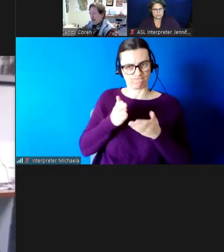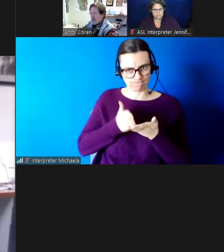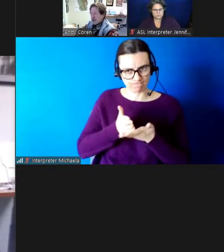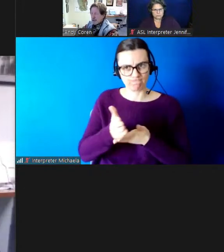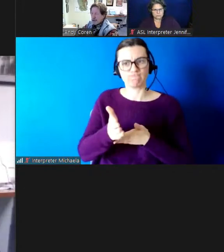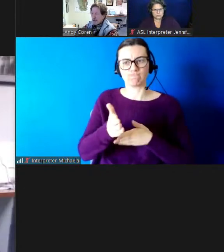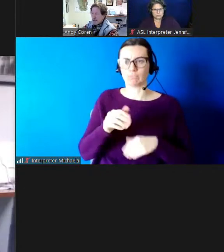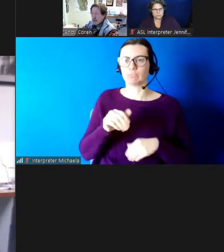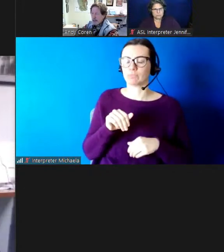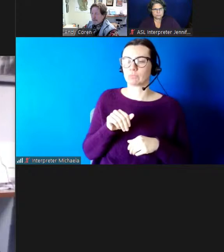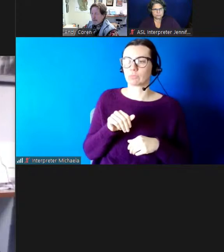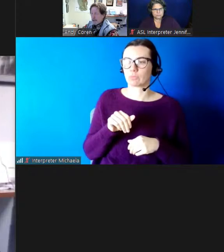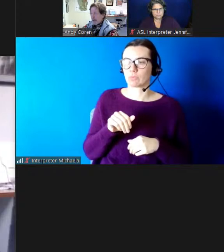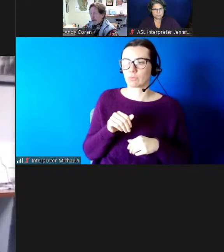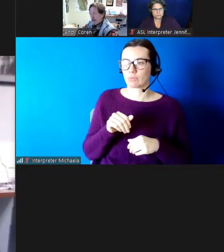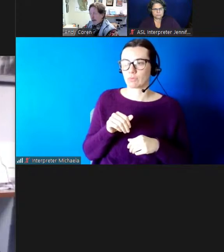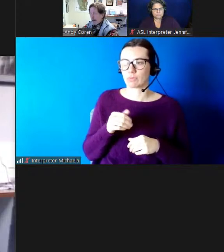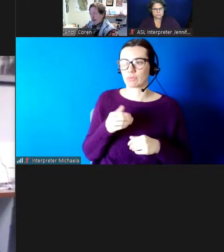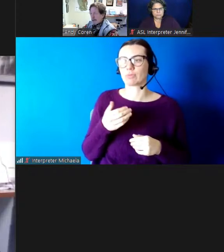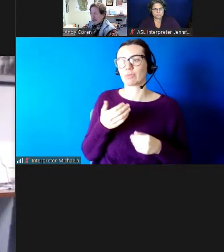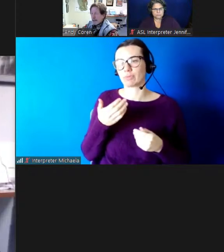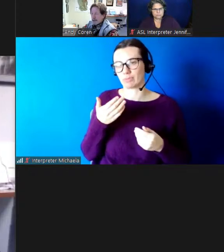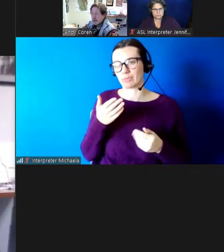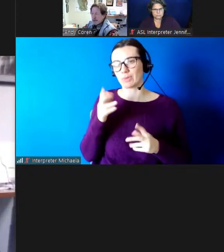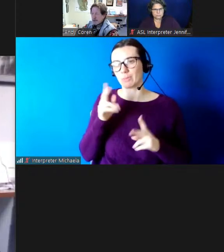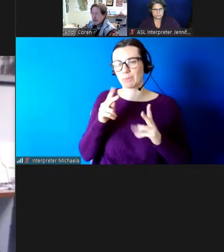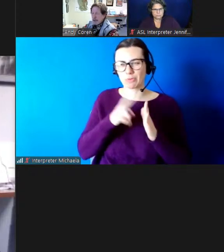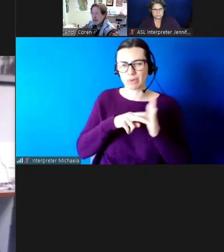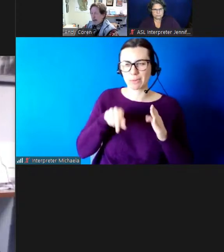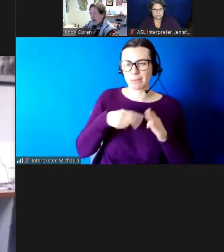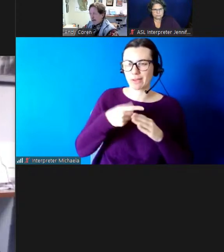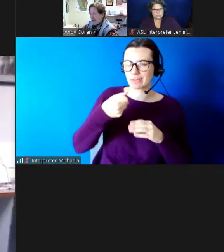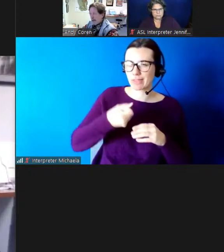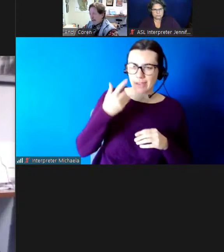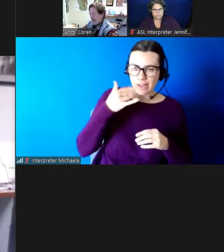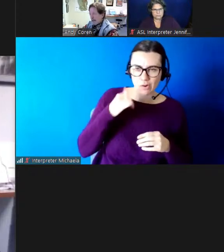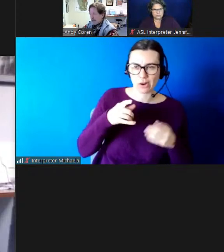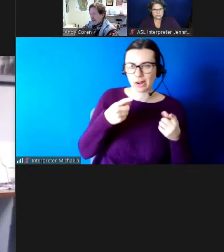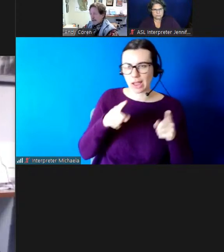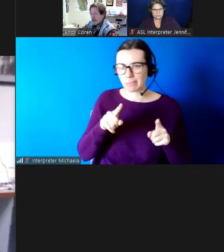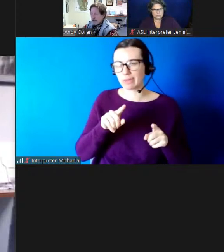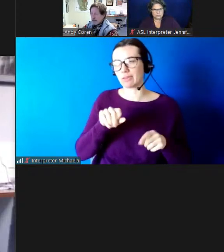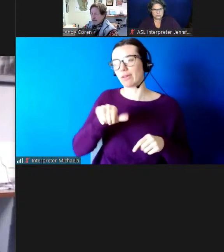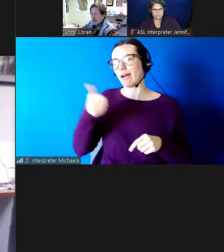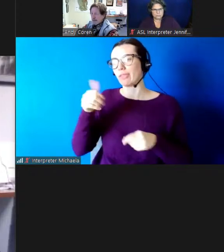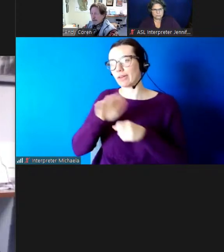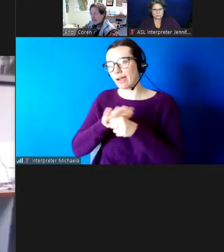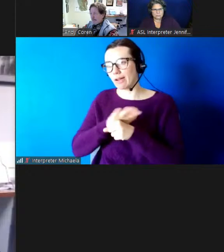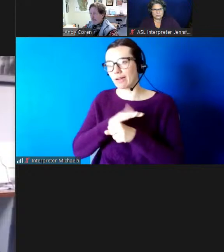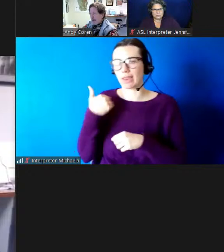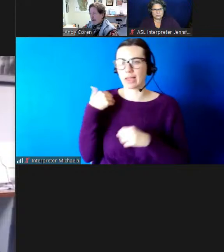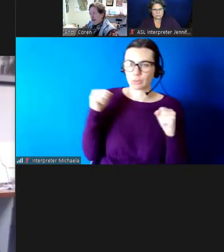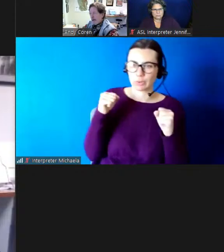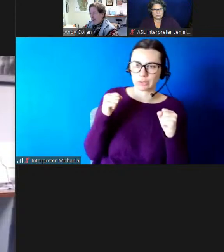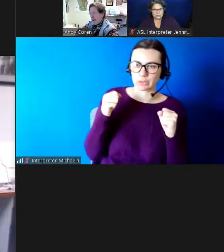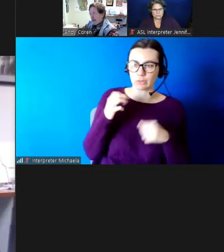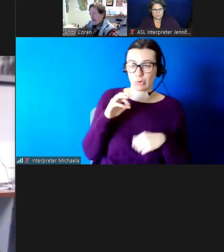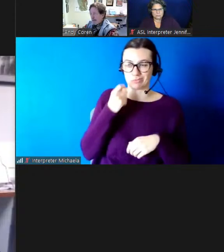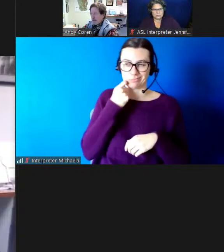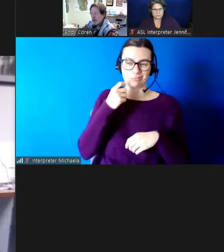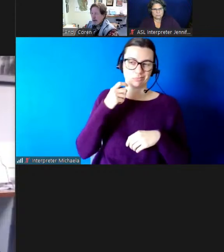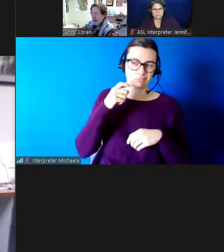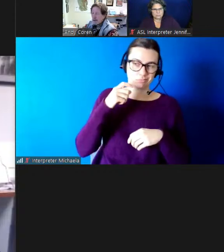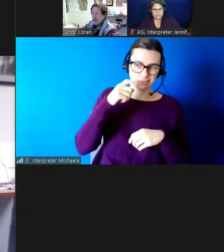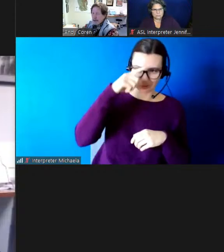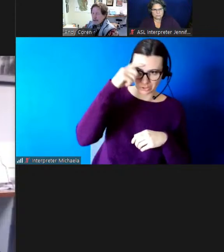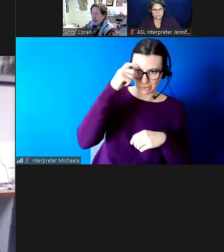was true in Southern California and in other areas last winter, and even as recently as this summer and fall, where